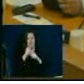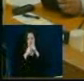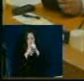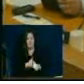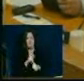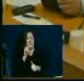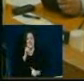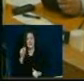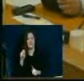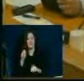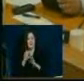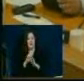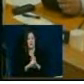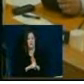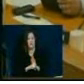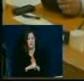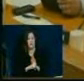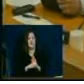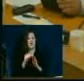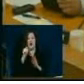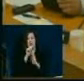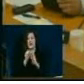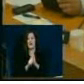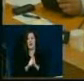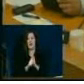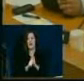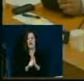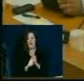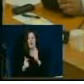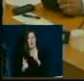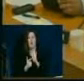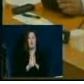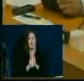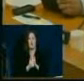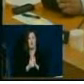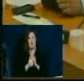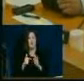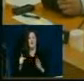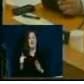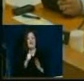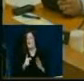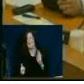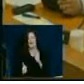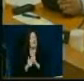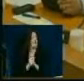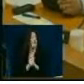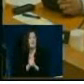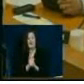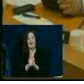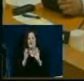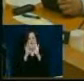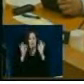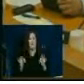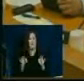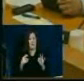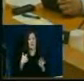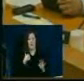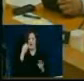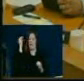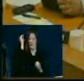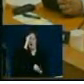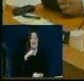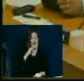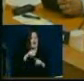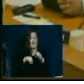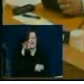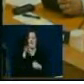Tennessee Constitution and the state laws. This is an illegal form, and in my opinion, I